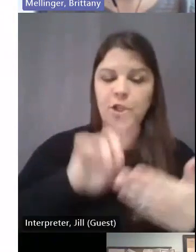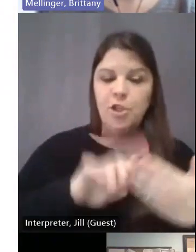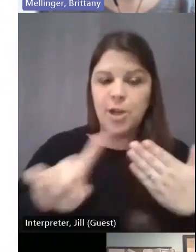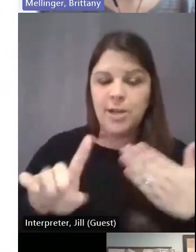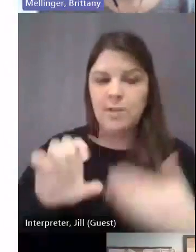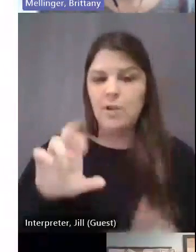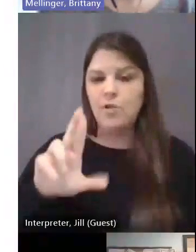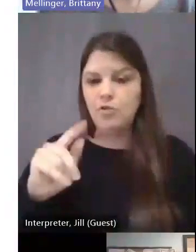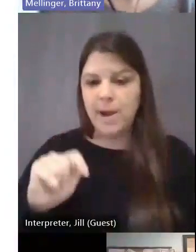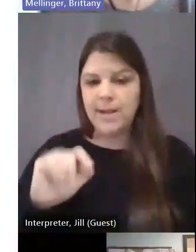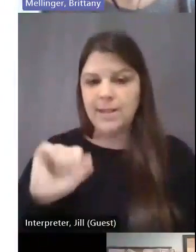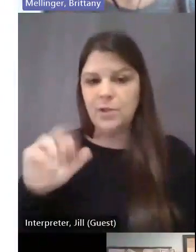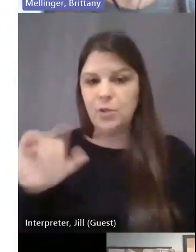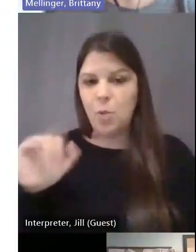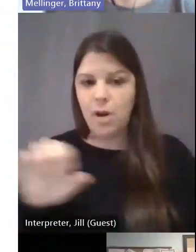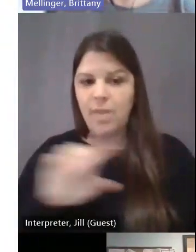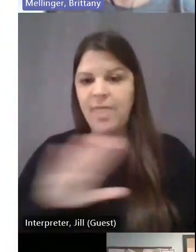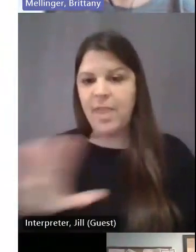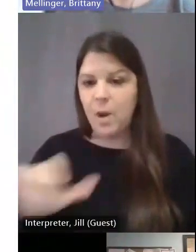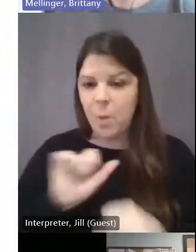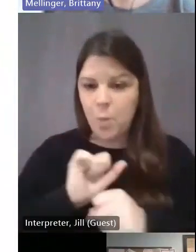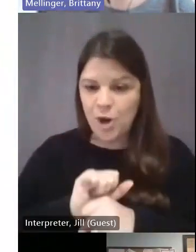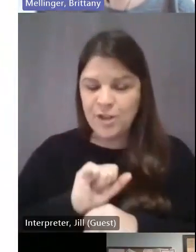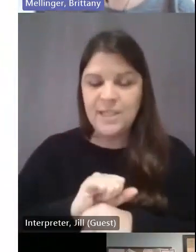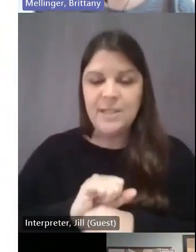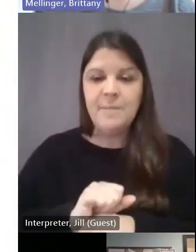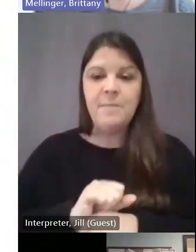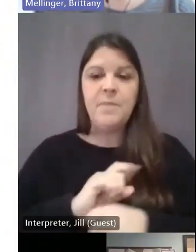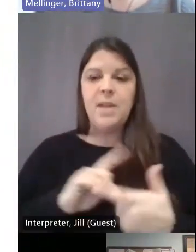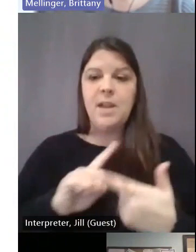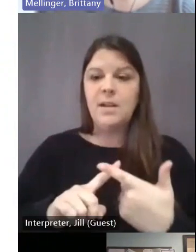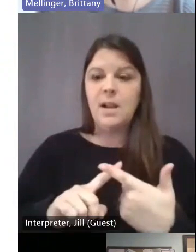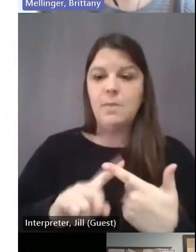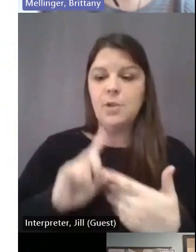scores, income, employment. And when they are looking at